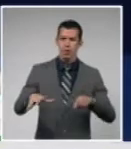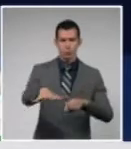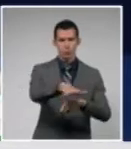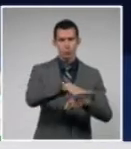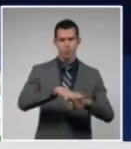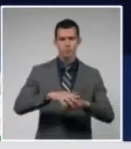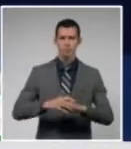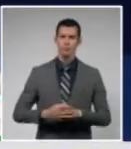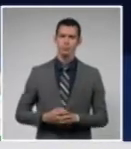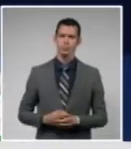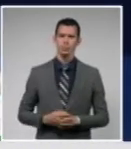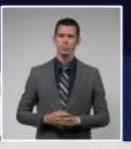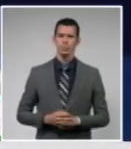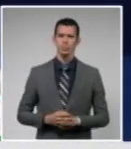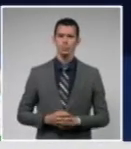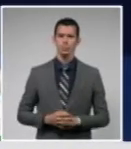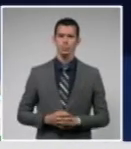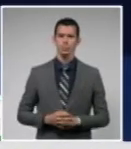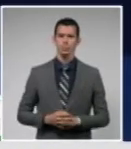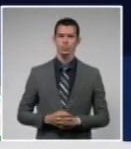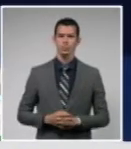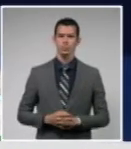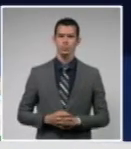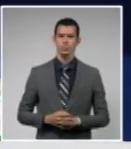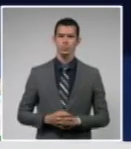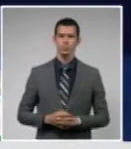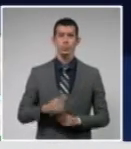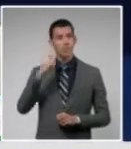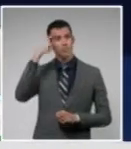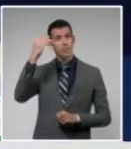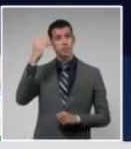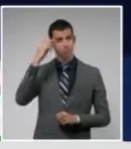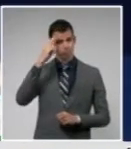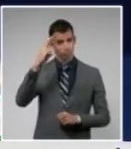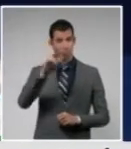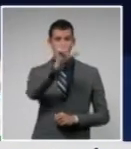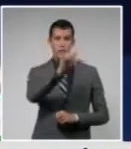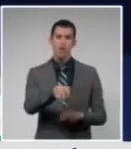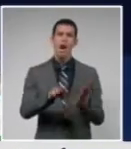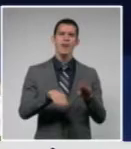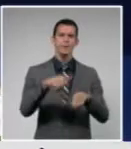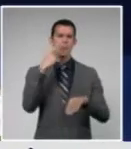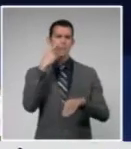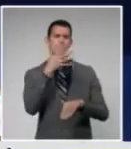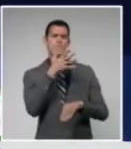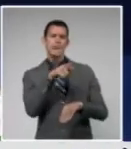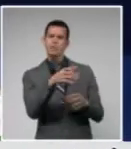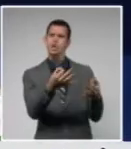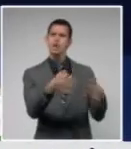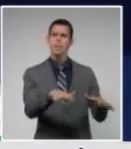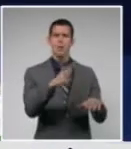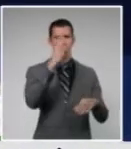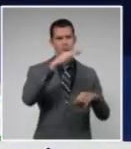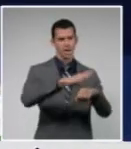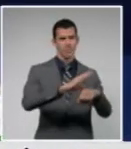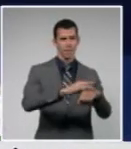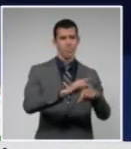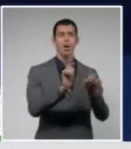930 in Havana's Hygiene, Epidemiology and Microbiology Center, 810 in Villa